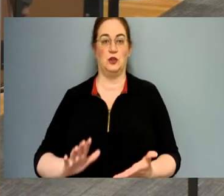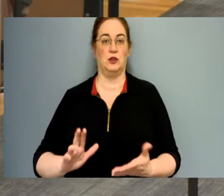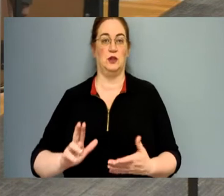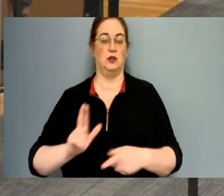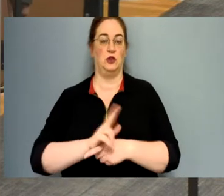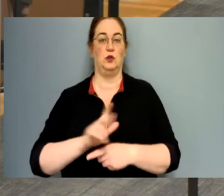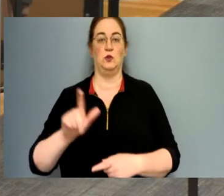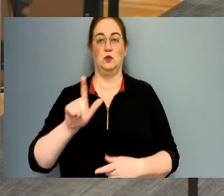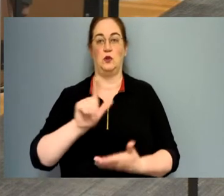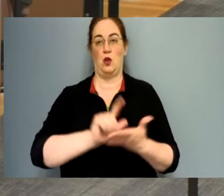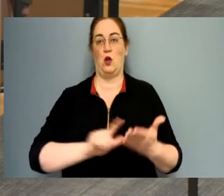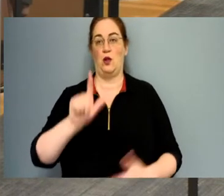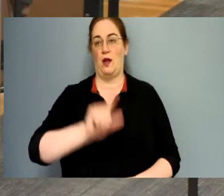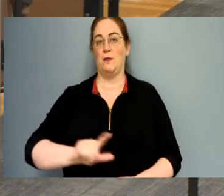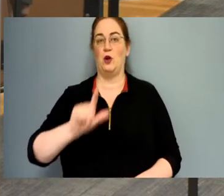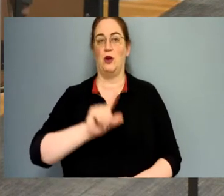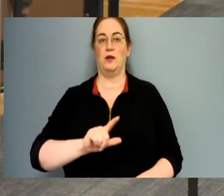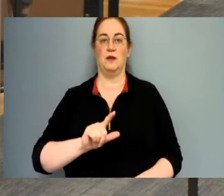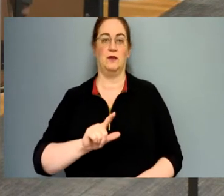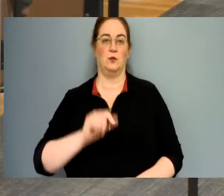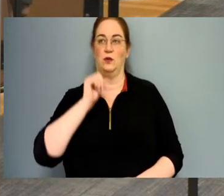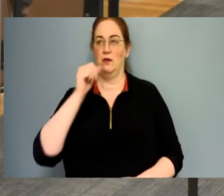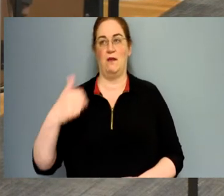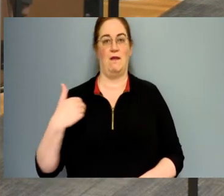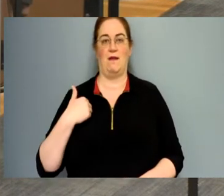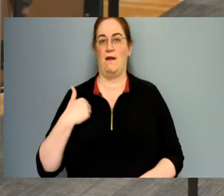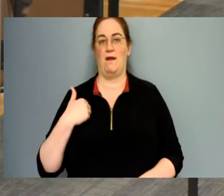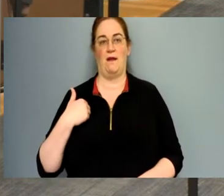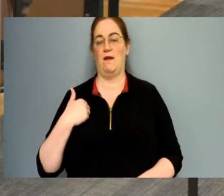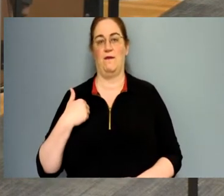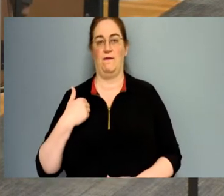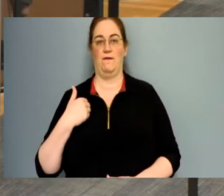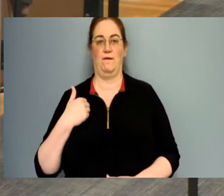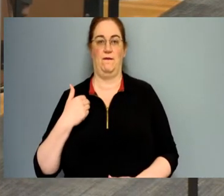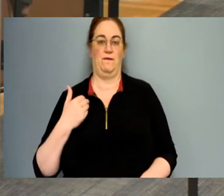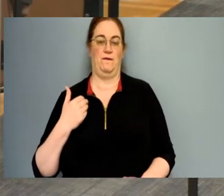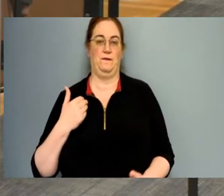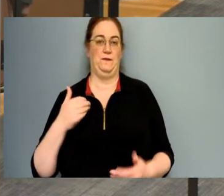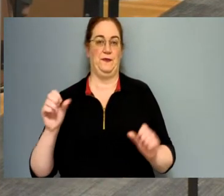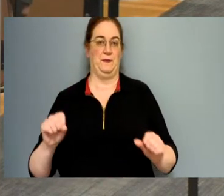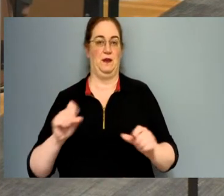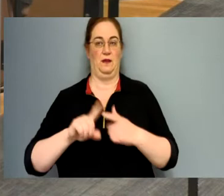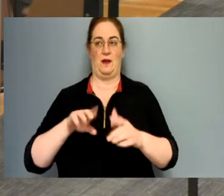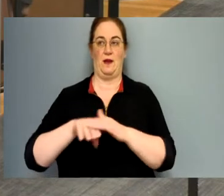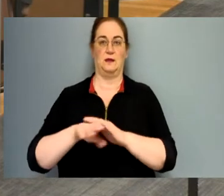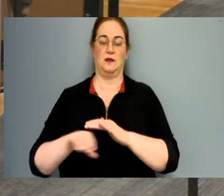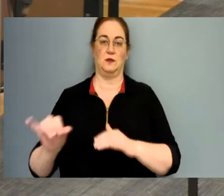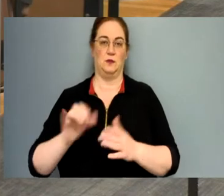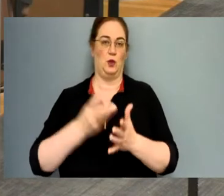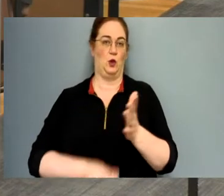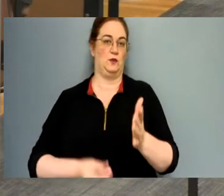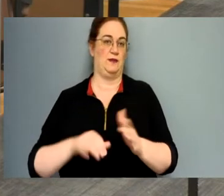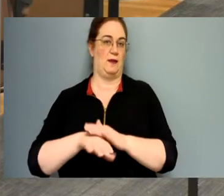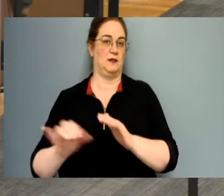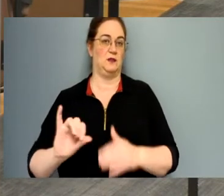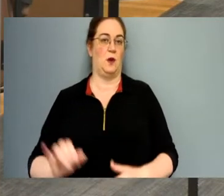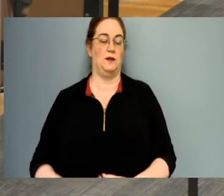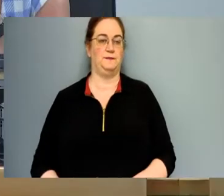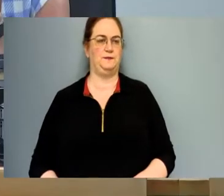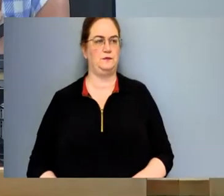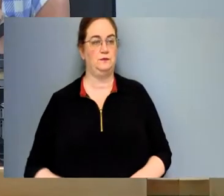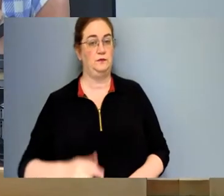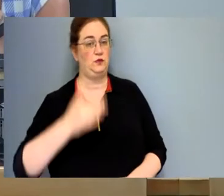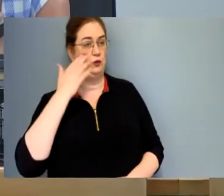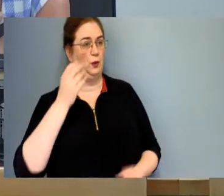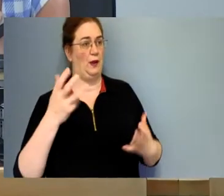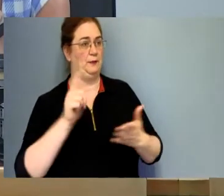law library would not have, would lose that aspect, that access as well. Do you know how